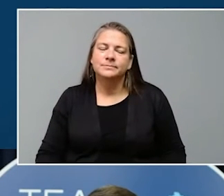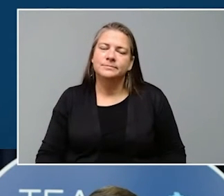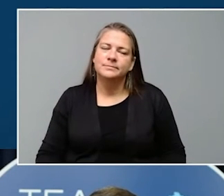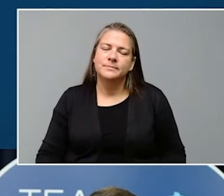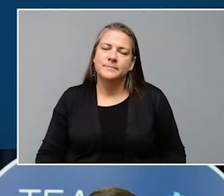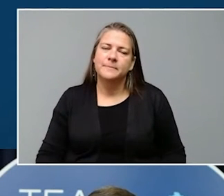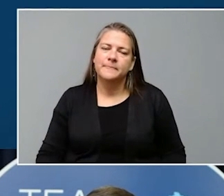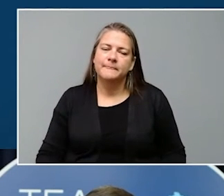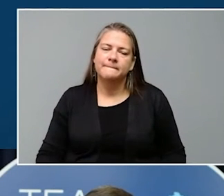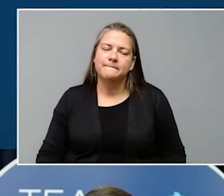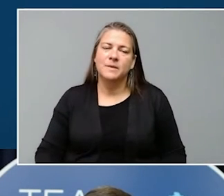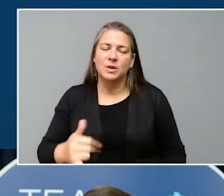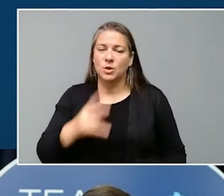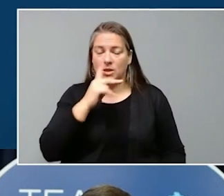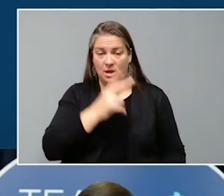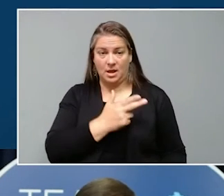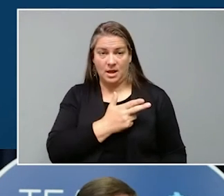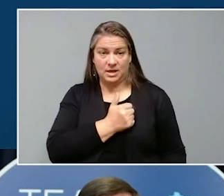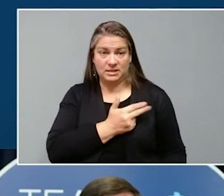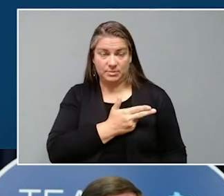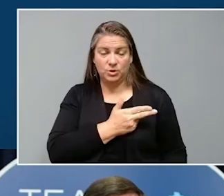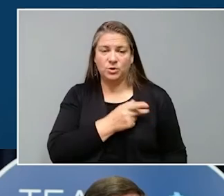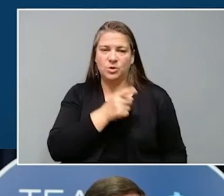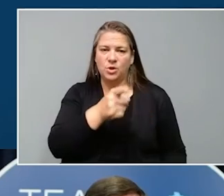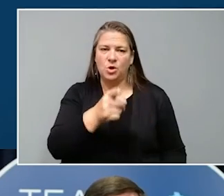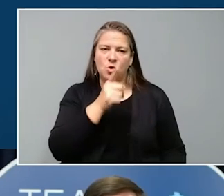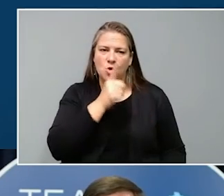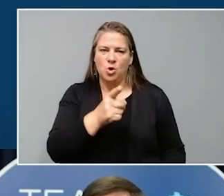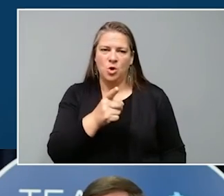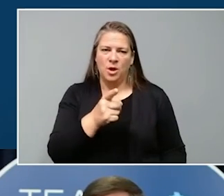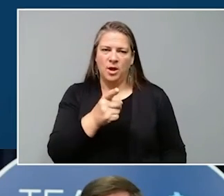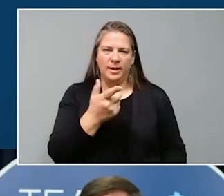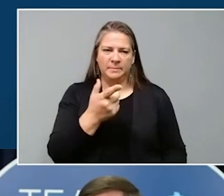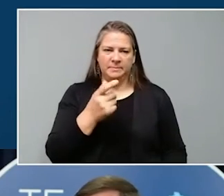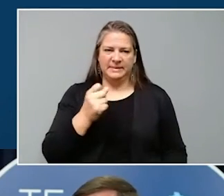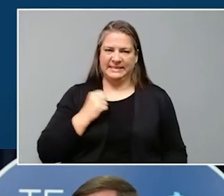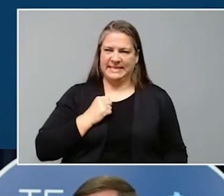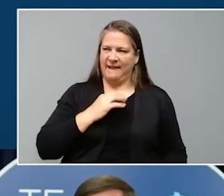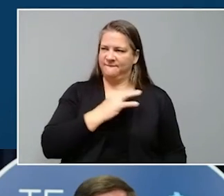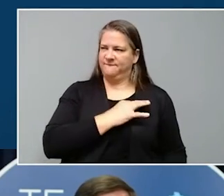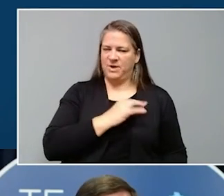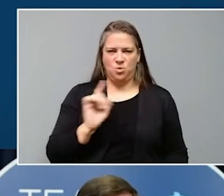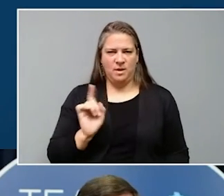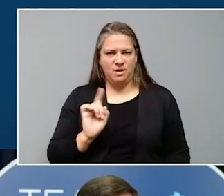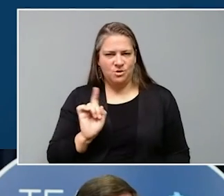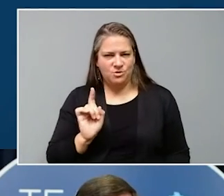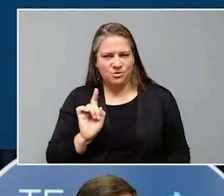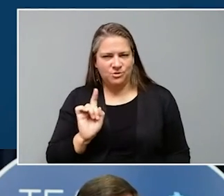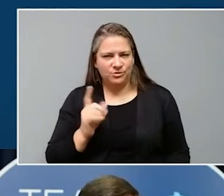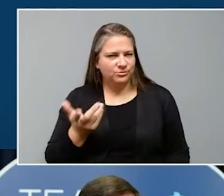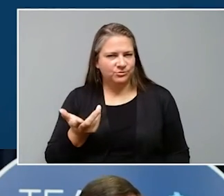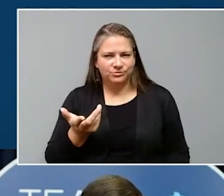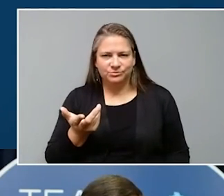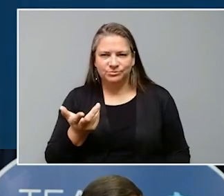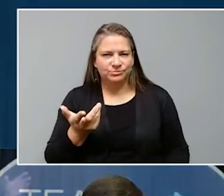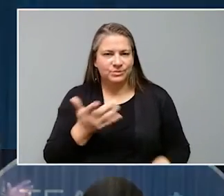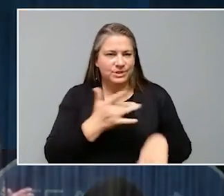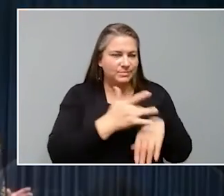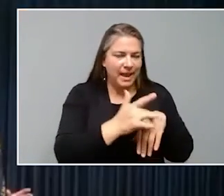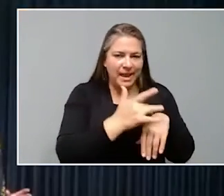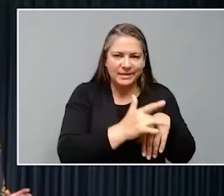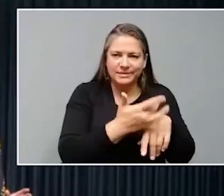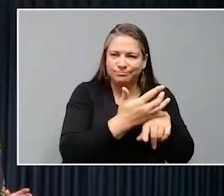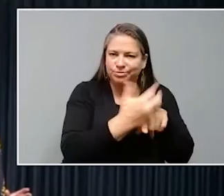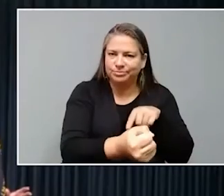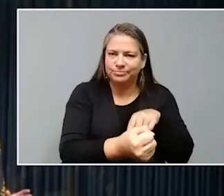that are at the critical staffing shortage. This is, you can call it out of space or out of people, this is out of health care